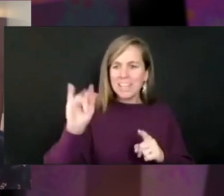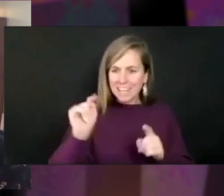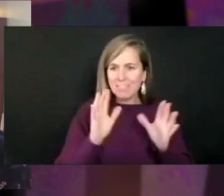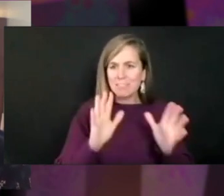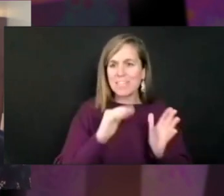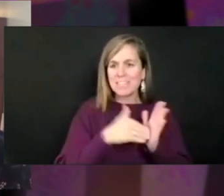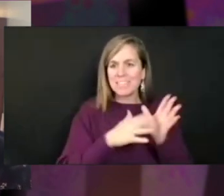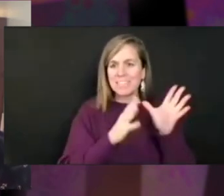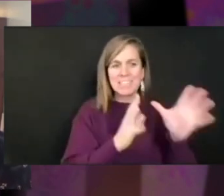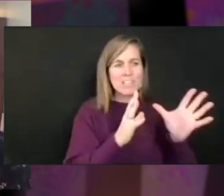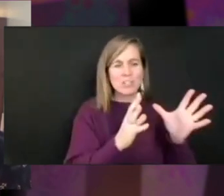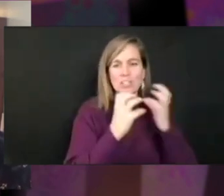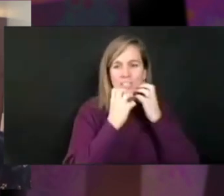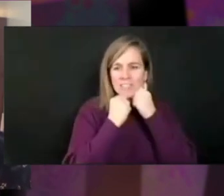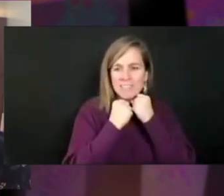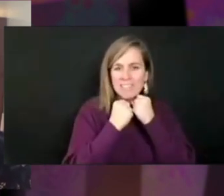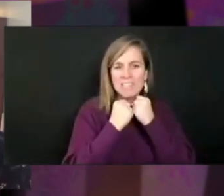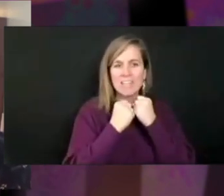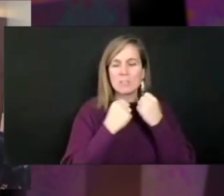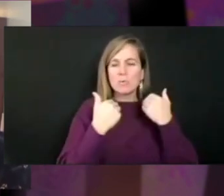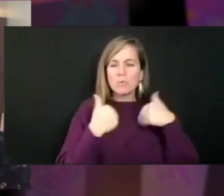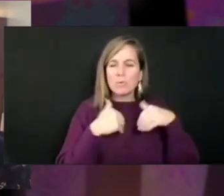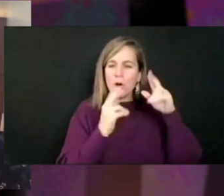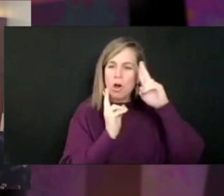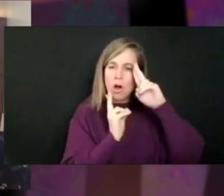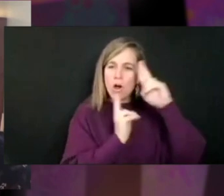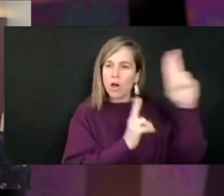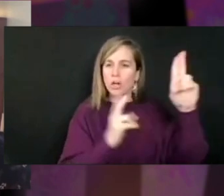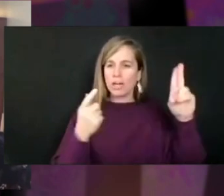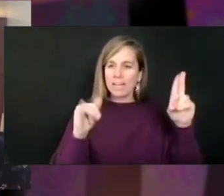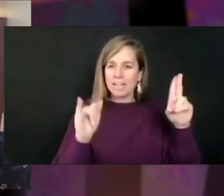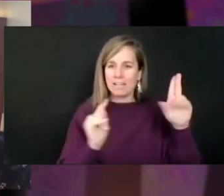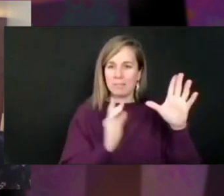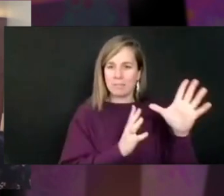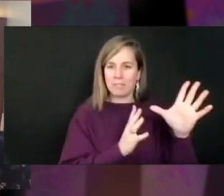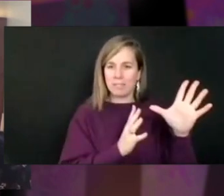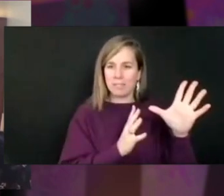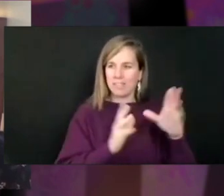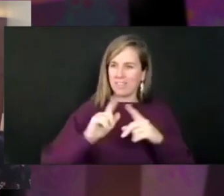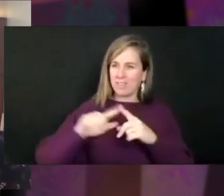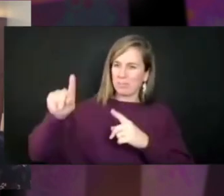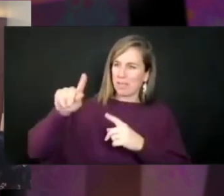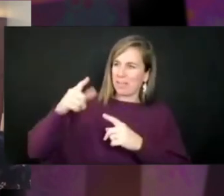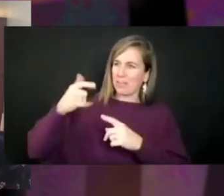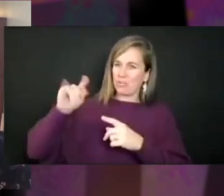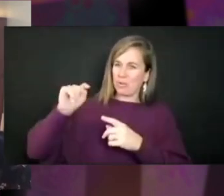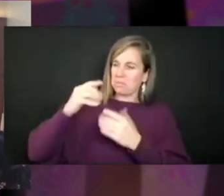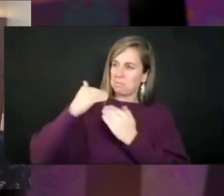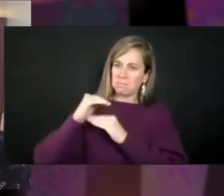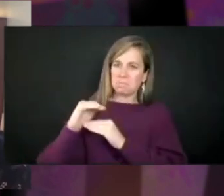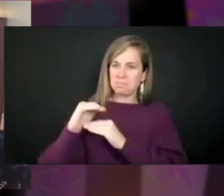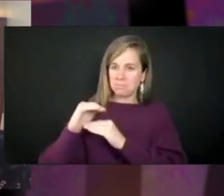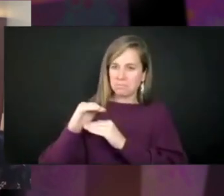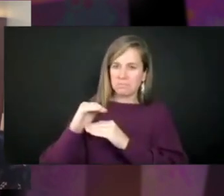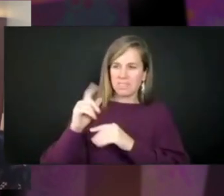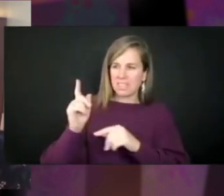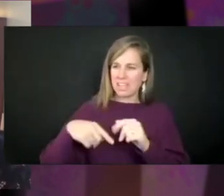know, you honor folks for their time. Also, like, when honoring means an honorarium, like